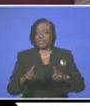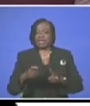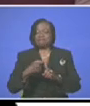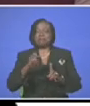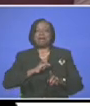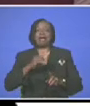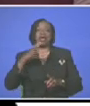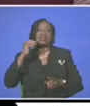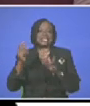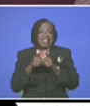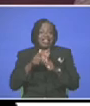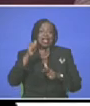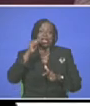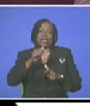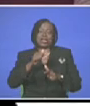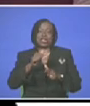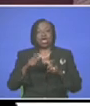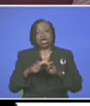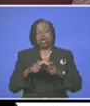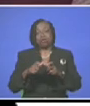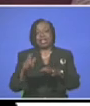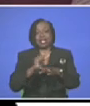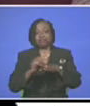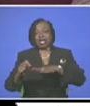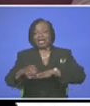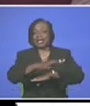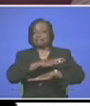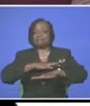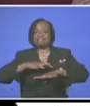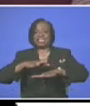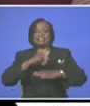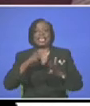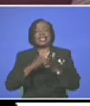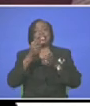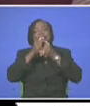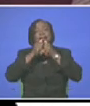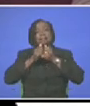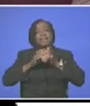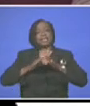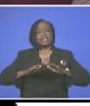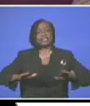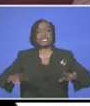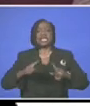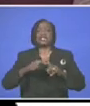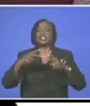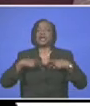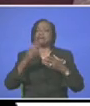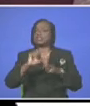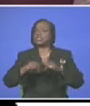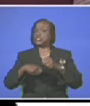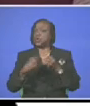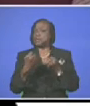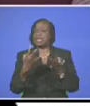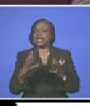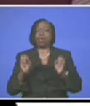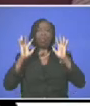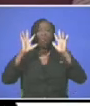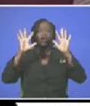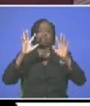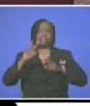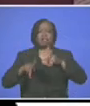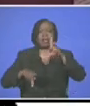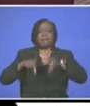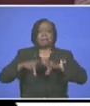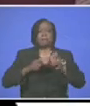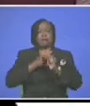field. And to actually live up my dream, it's a blessing. And to have such amazing people follow along with me, it's a huge